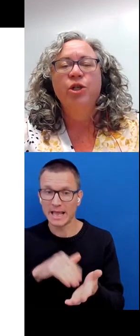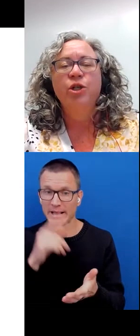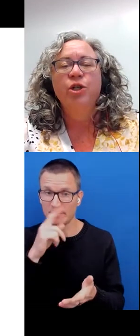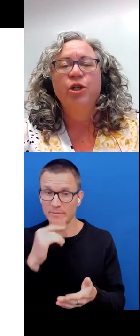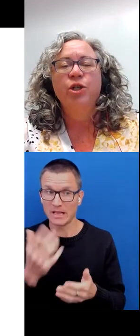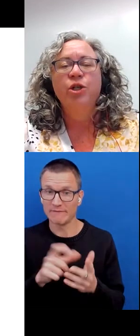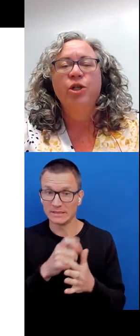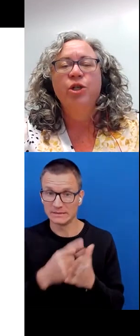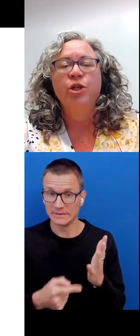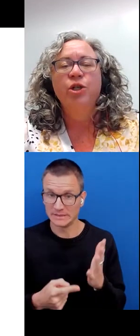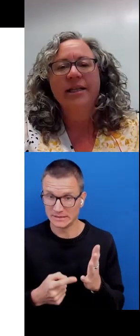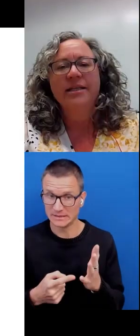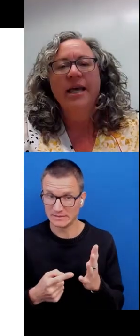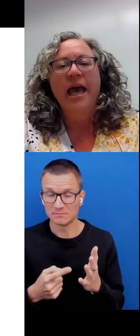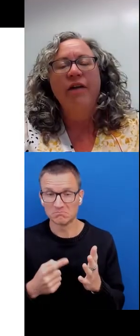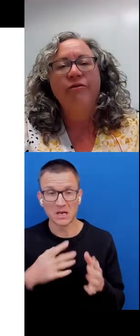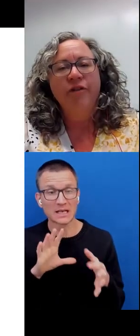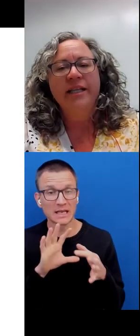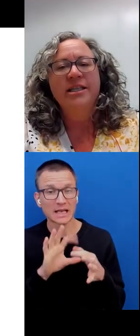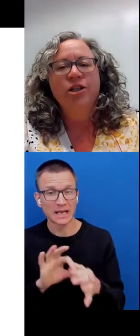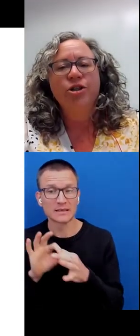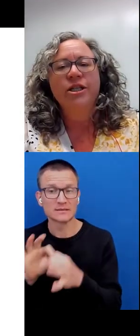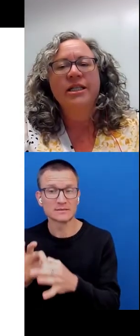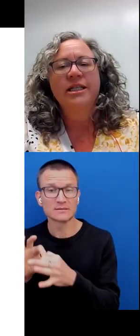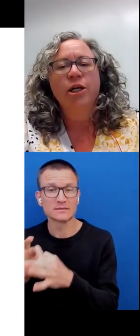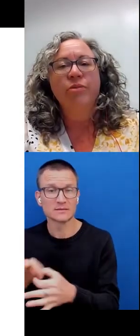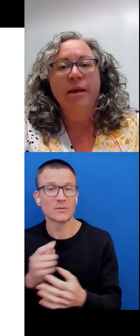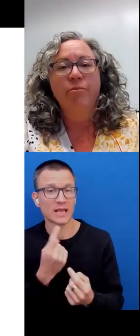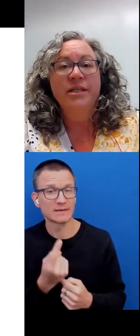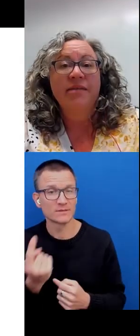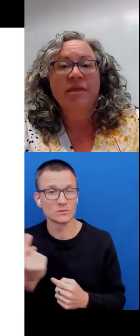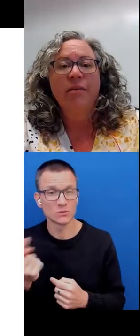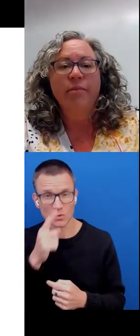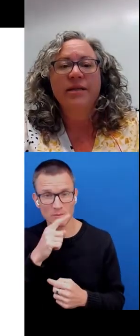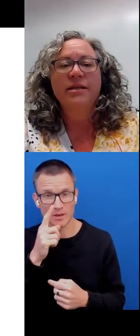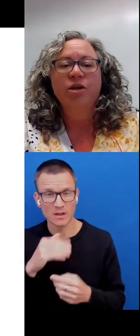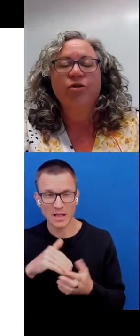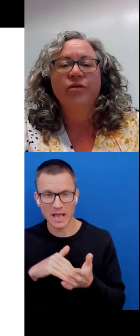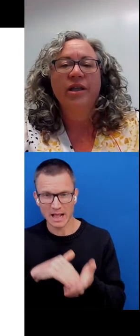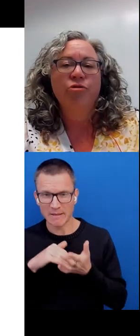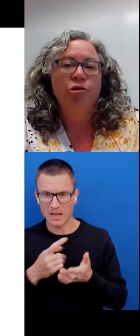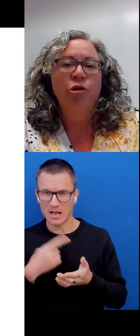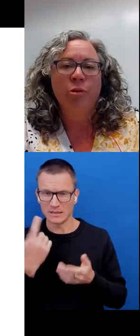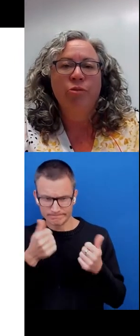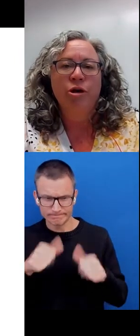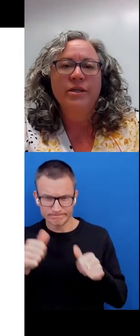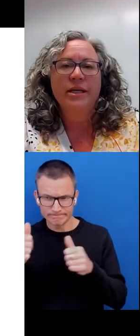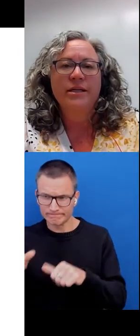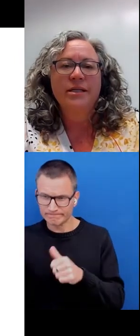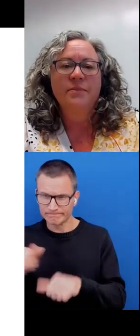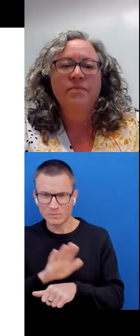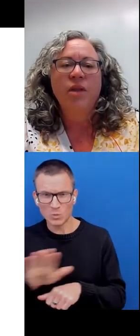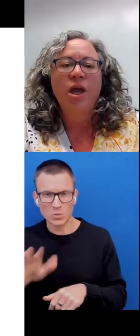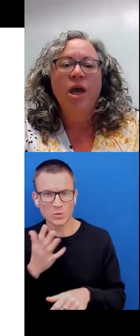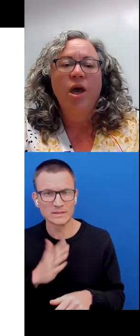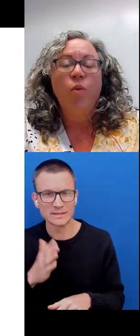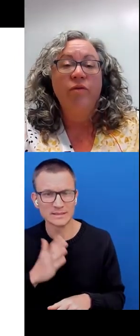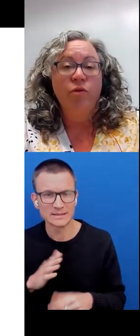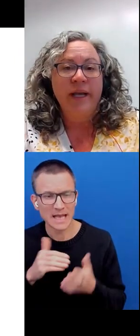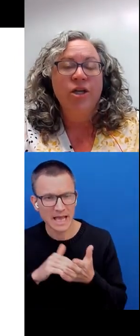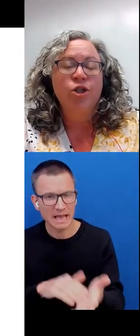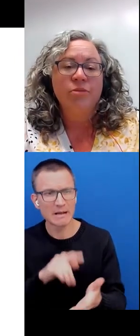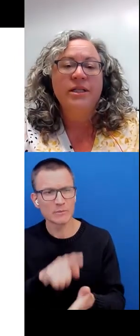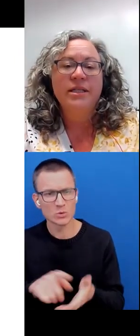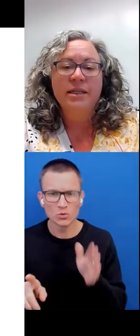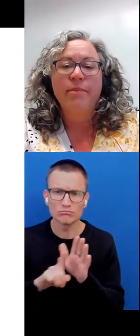to understand their unique needs and find solutions to help them present their best self in the recruitment process.